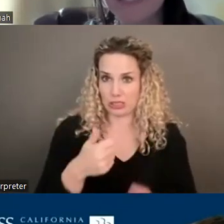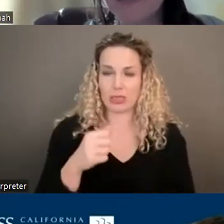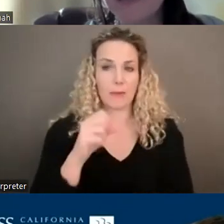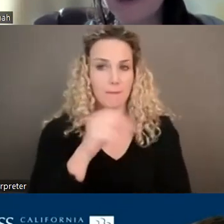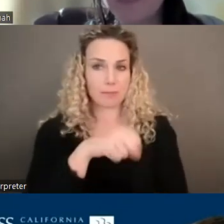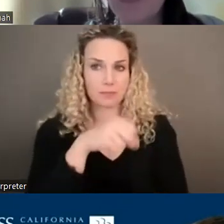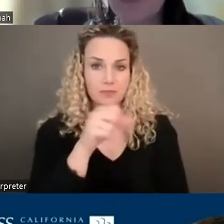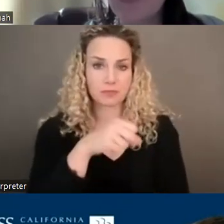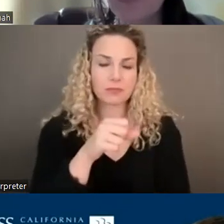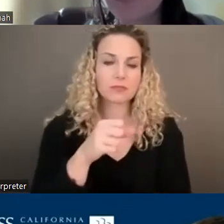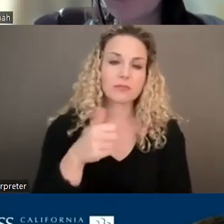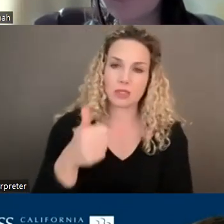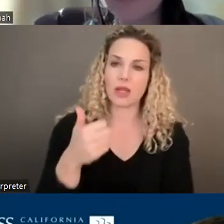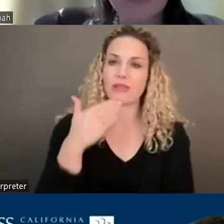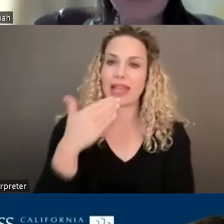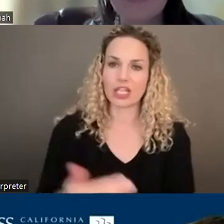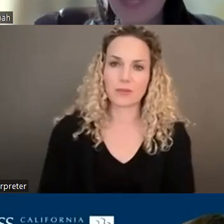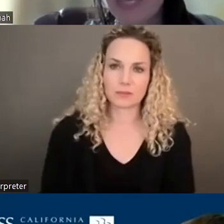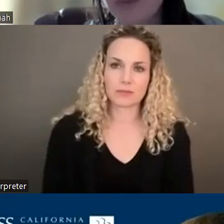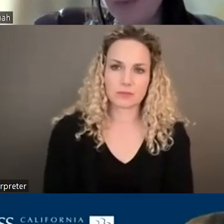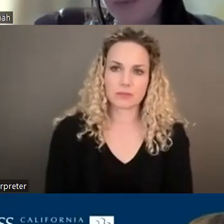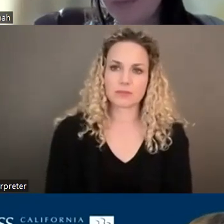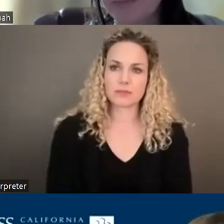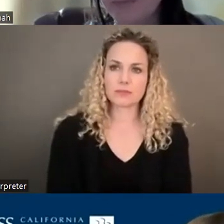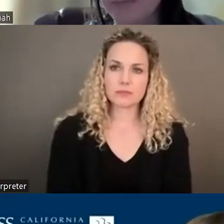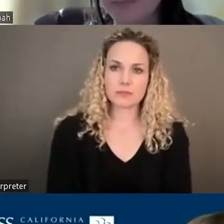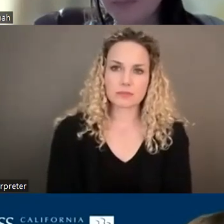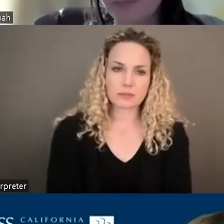Yes, Awesome. Thank you so much. thank you.